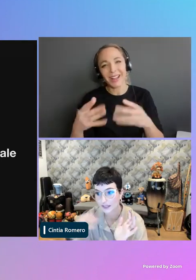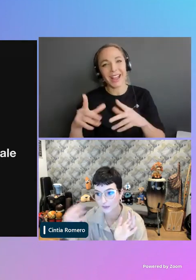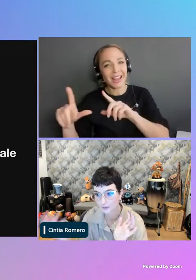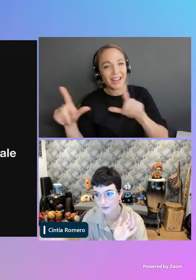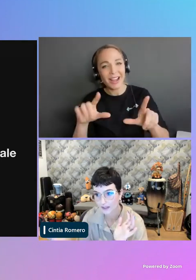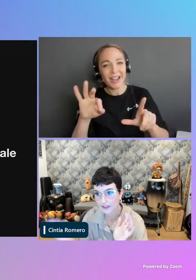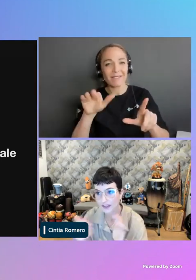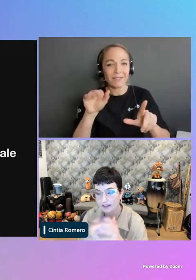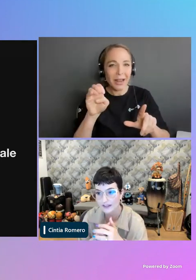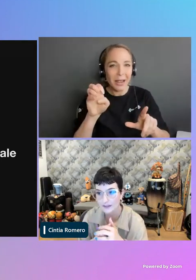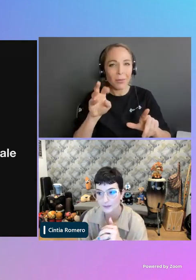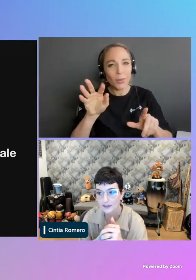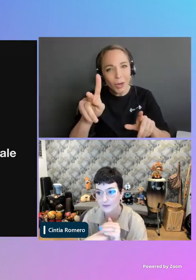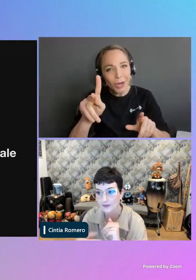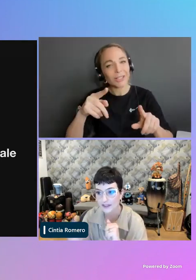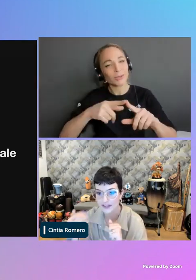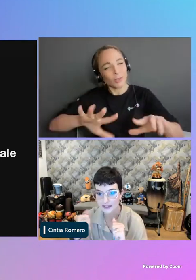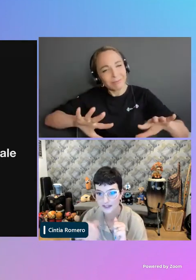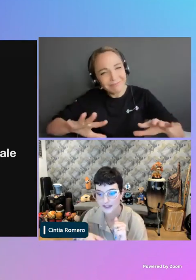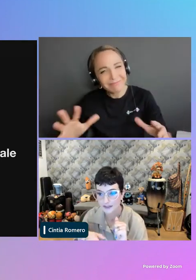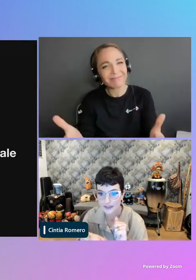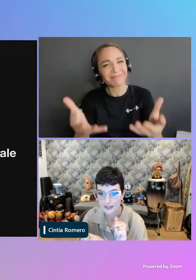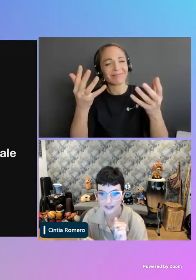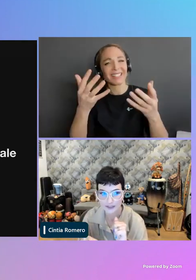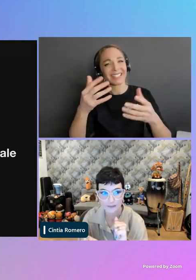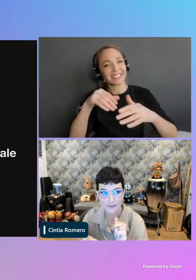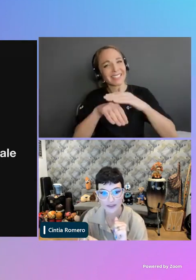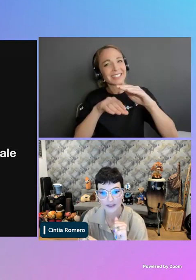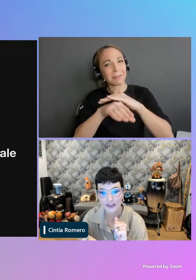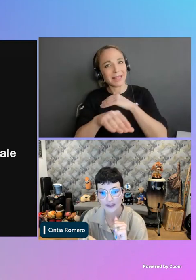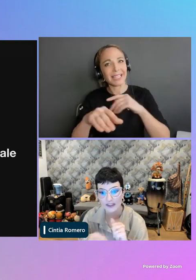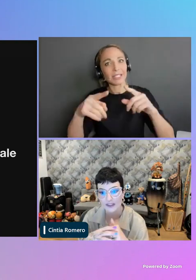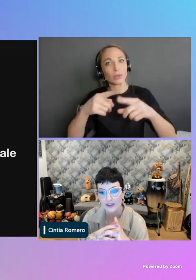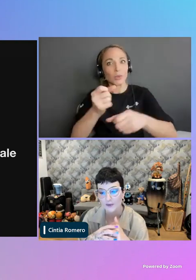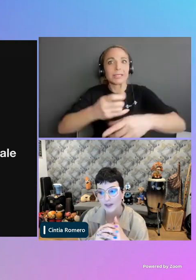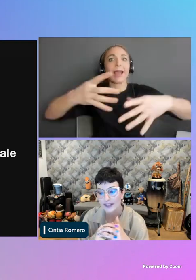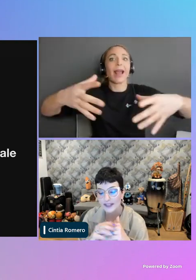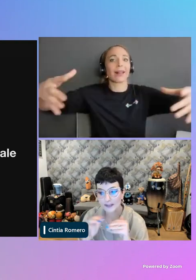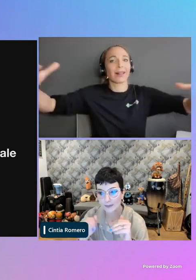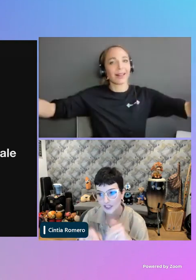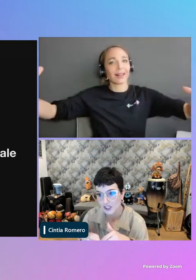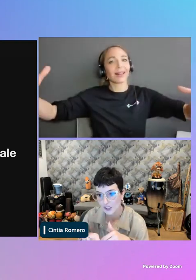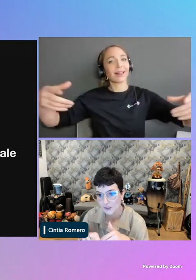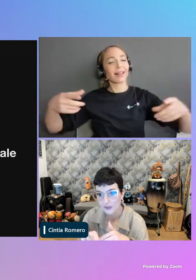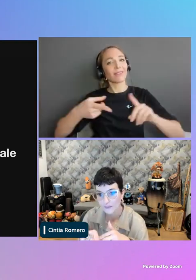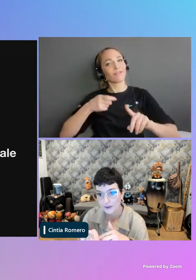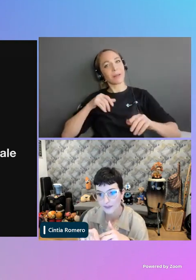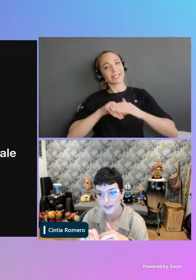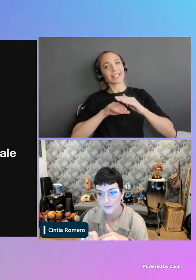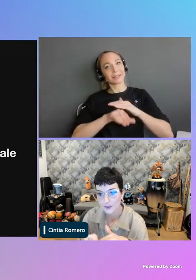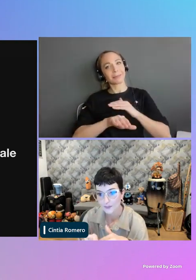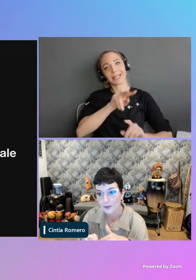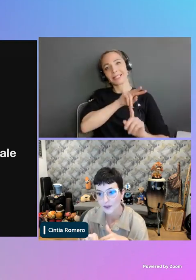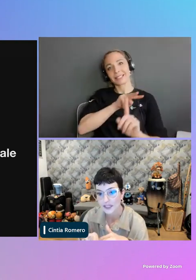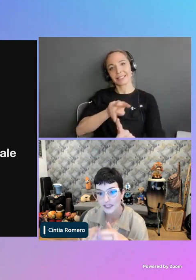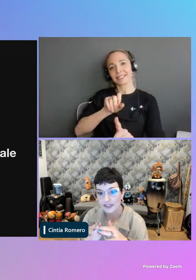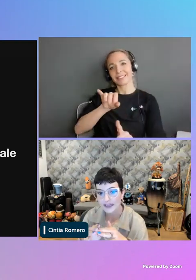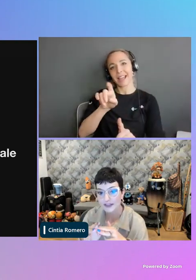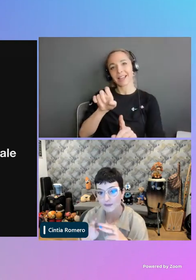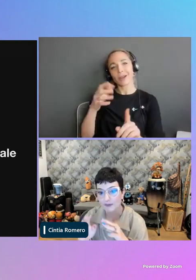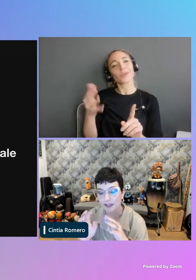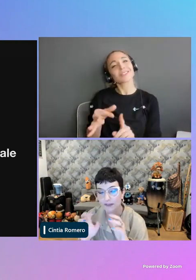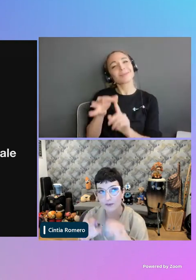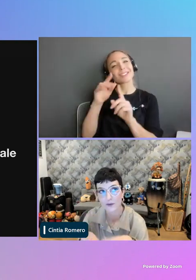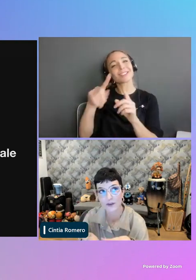to scale accessibility from the design system side. What is special about this framework is